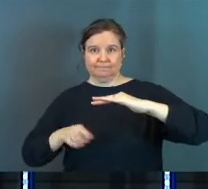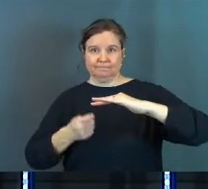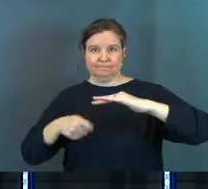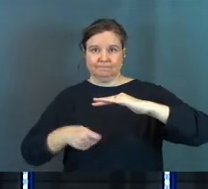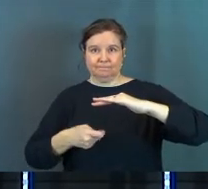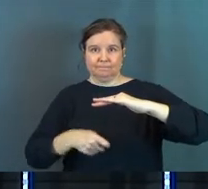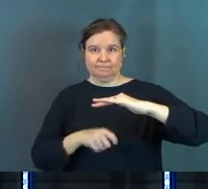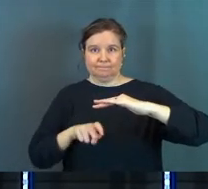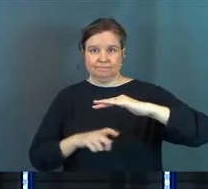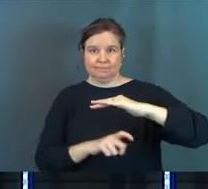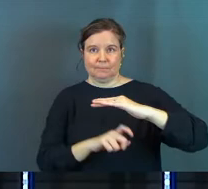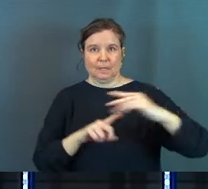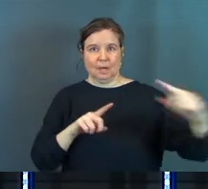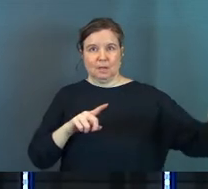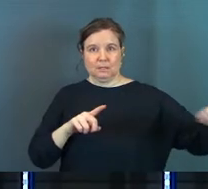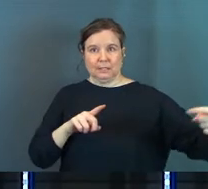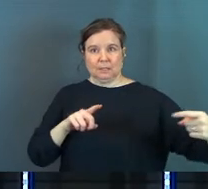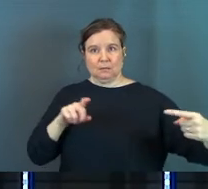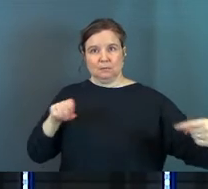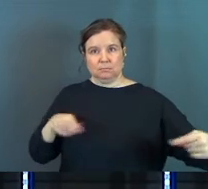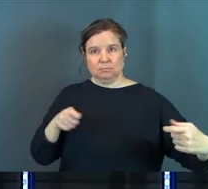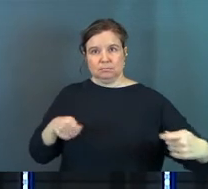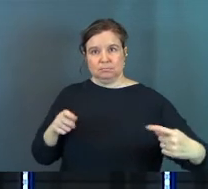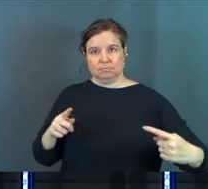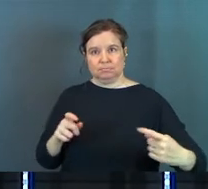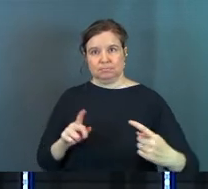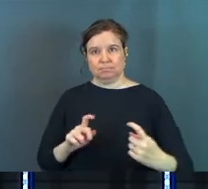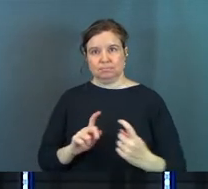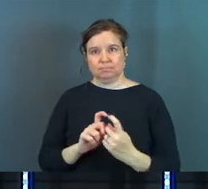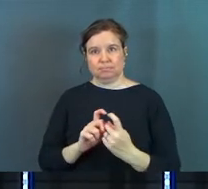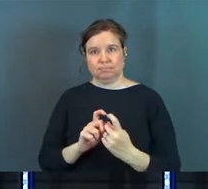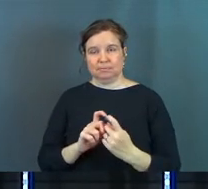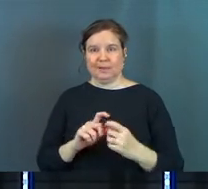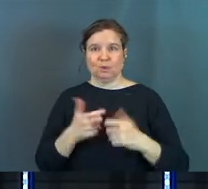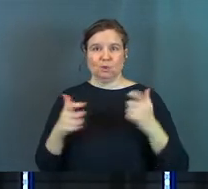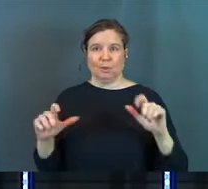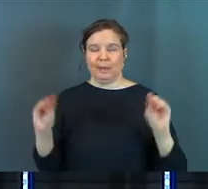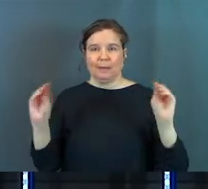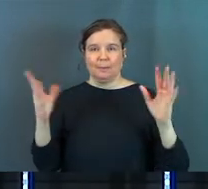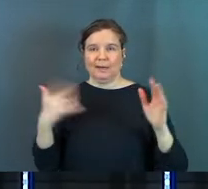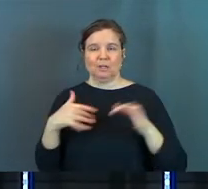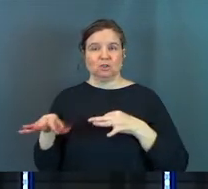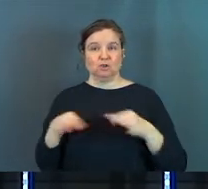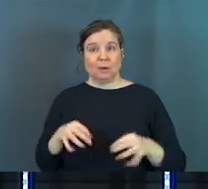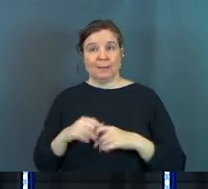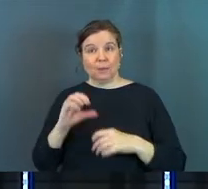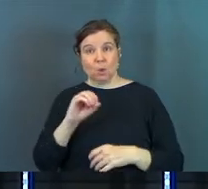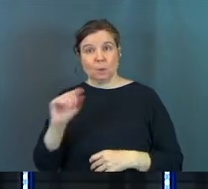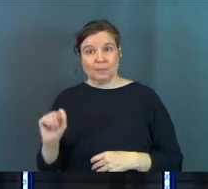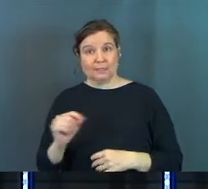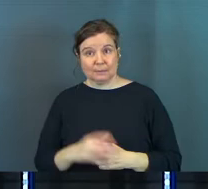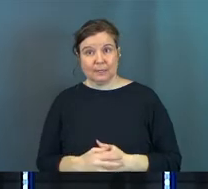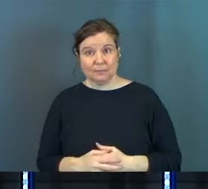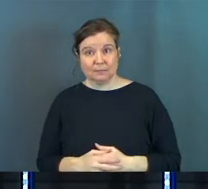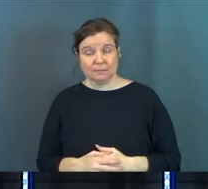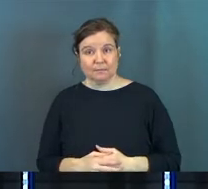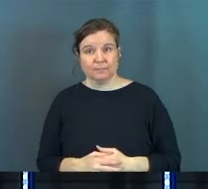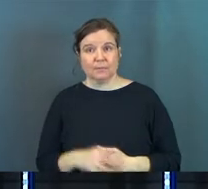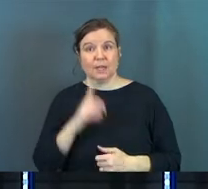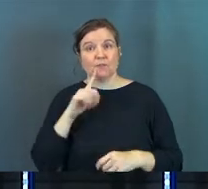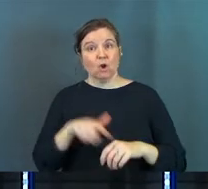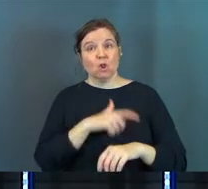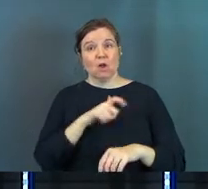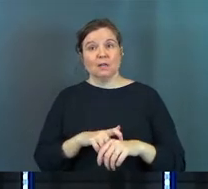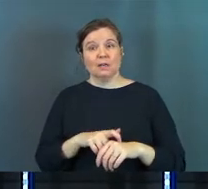on the other, and they were supposed to meet in the middle. And it's this whole huge thing and kind of miracle, and it's described in the Old Testament. And